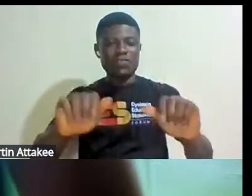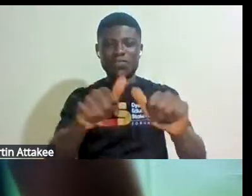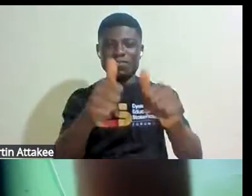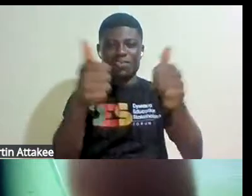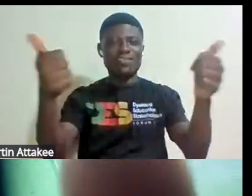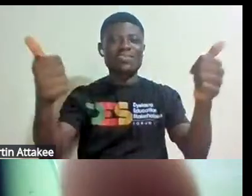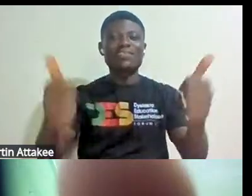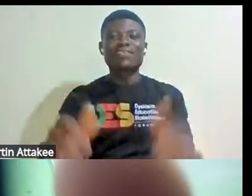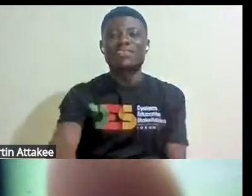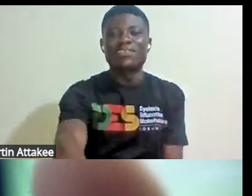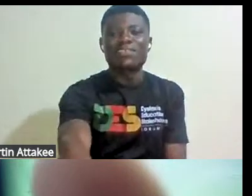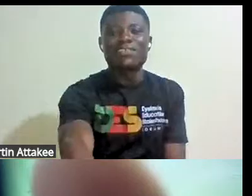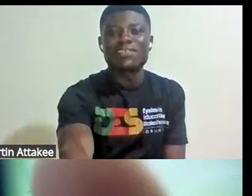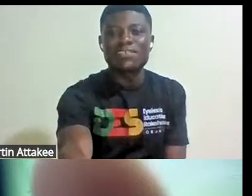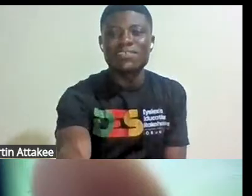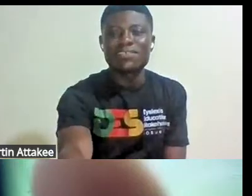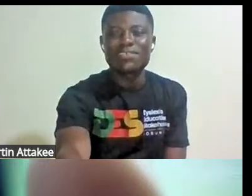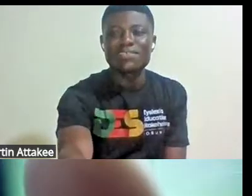Okay, that's great.